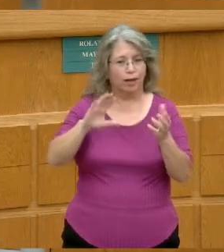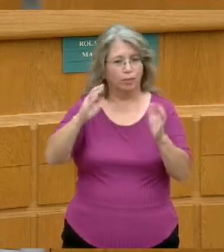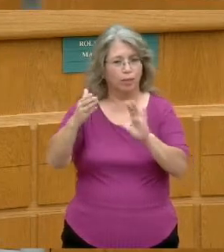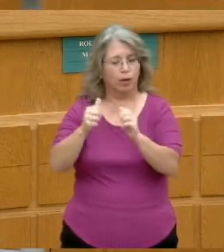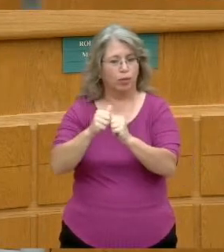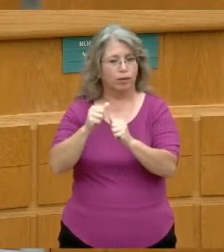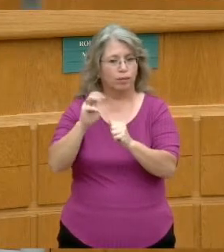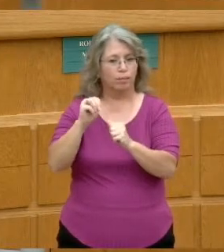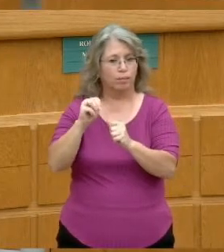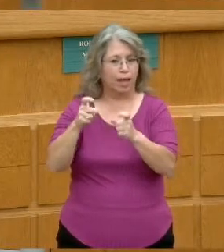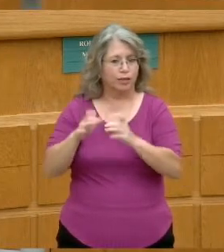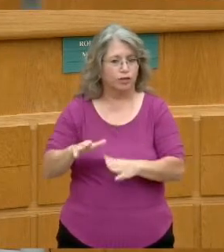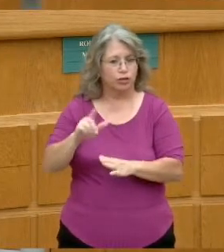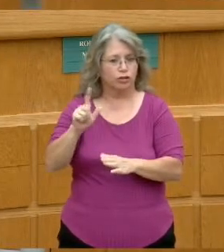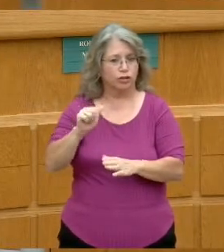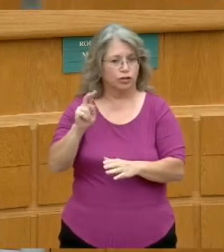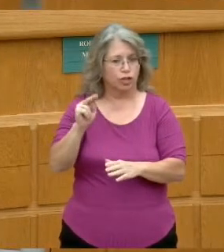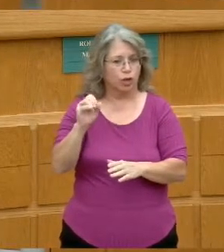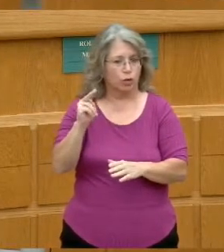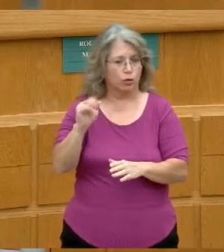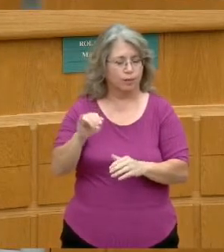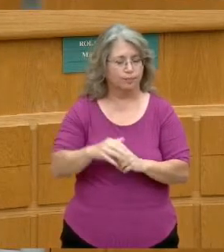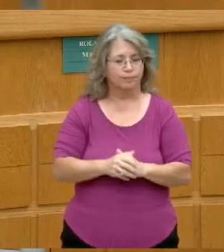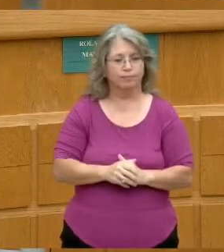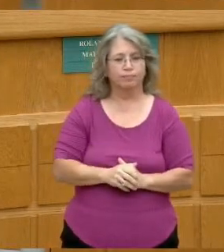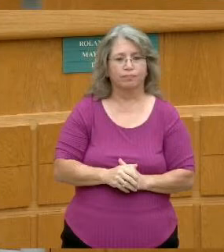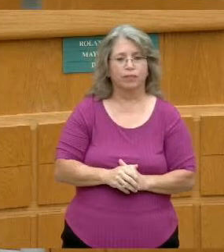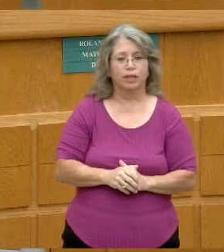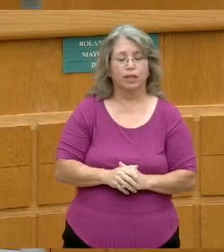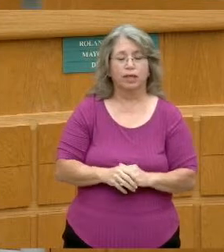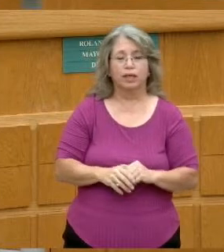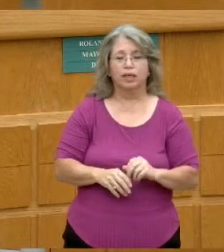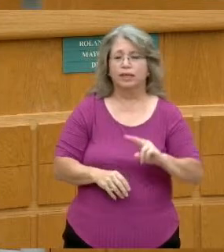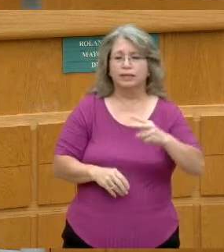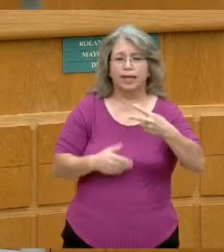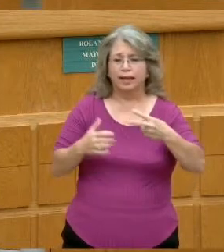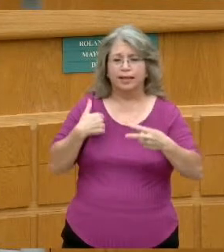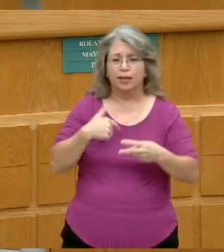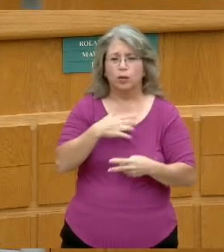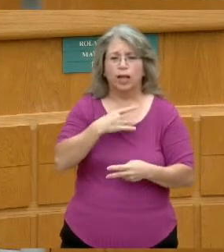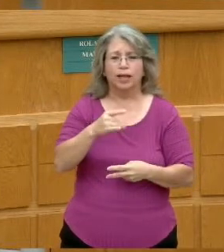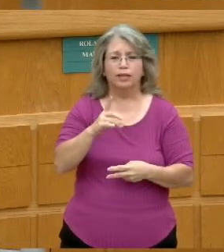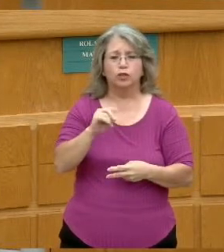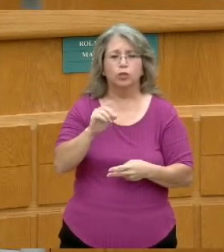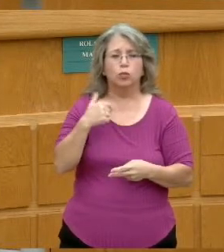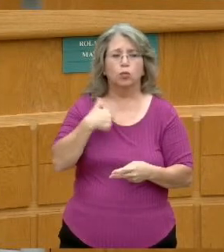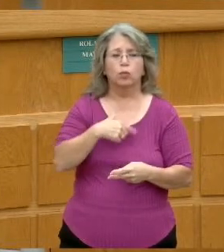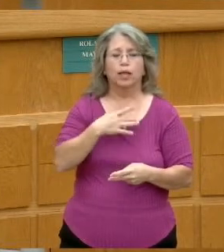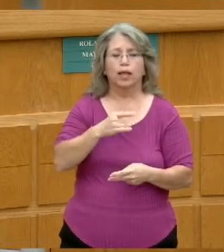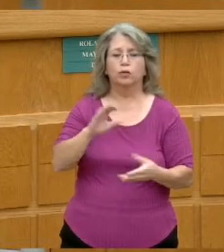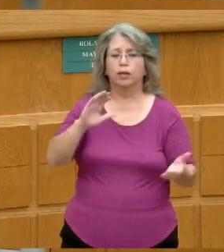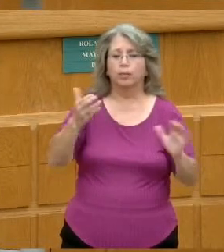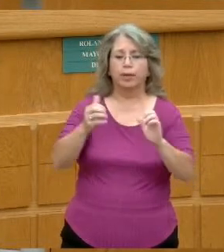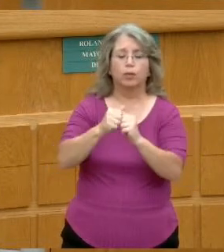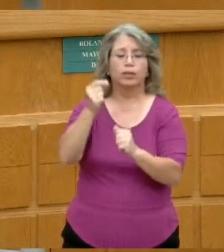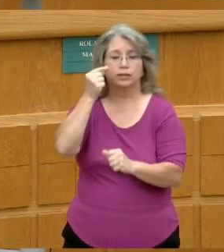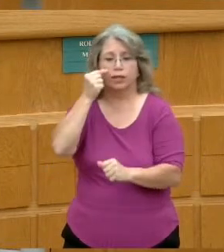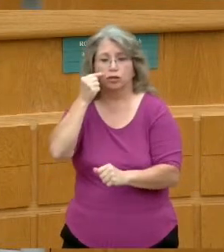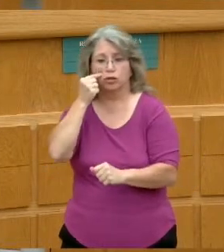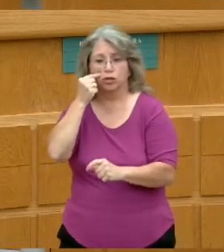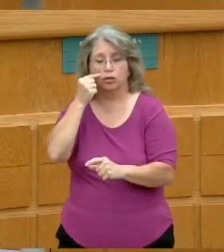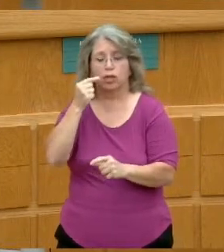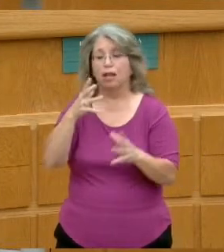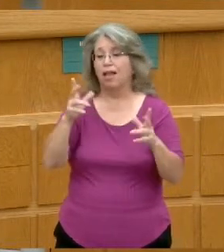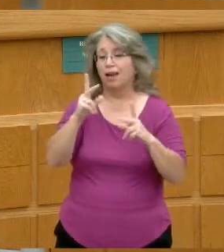Okay, the second thing that we like to do is make a comparison with San Antonio, and the purpose of this comparison is that a lot of people in Corpus Christi,